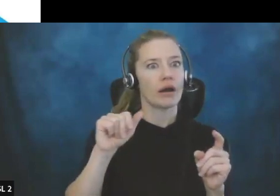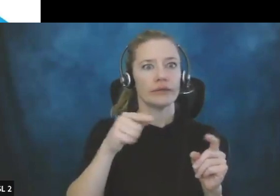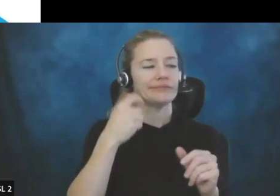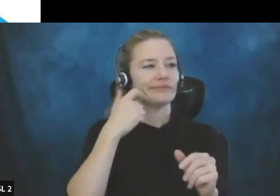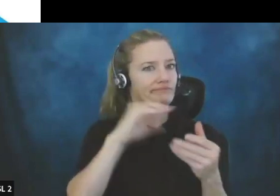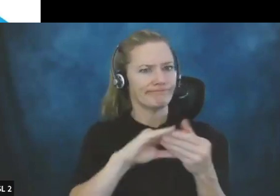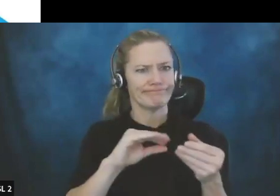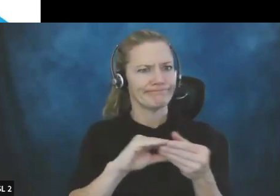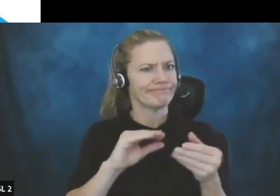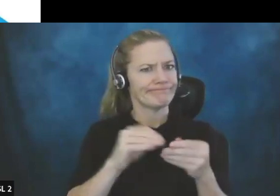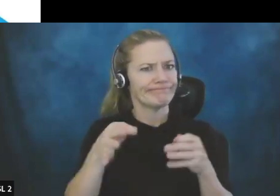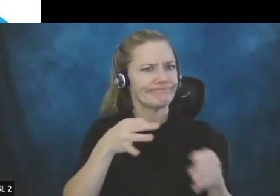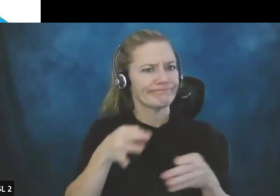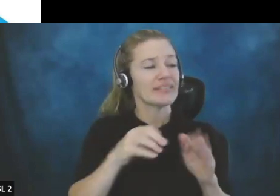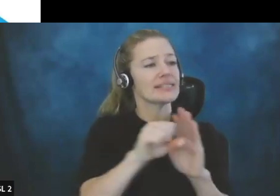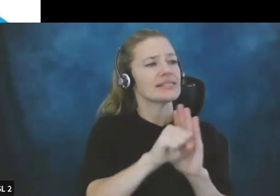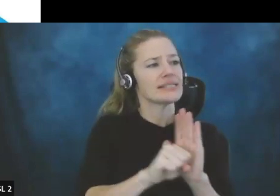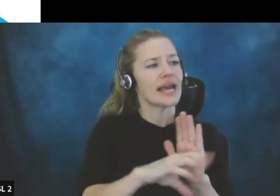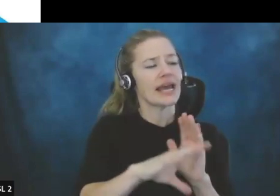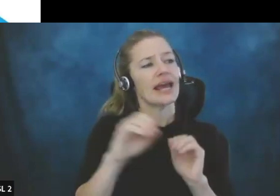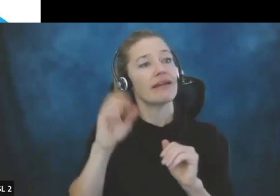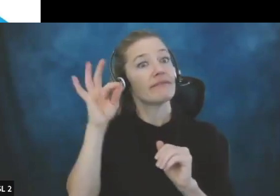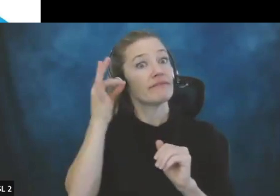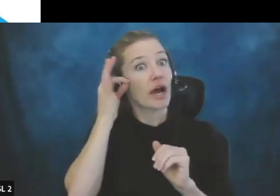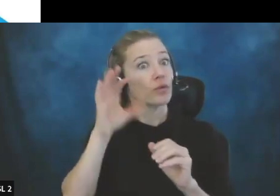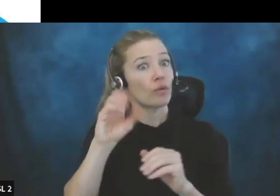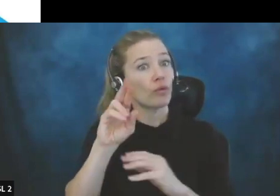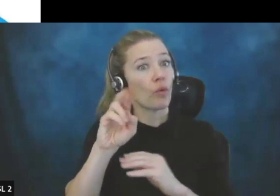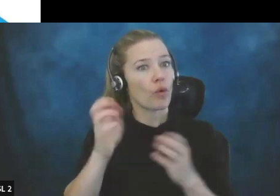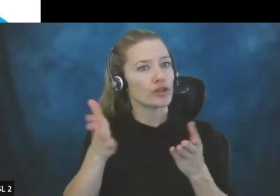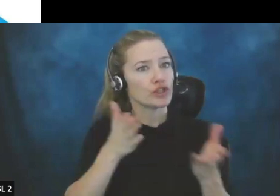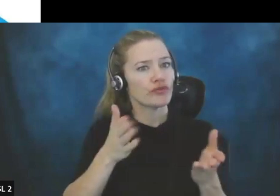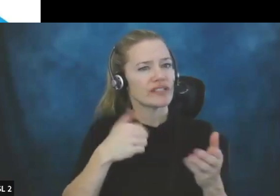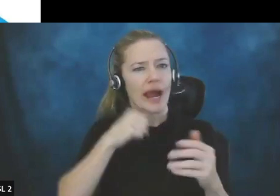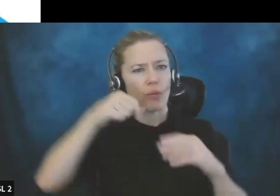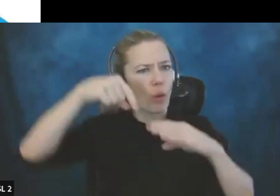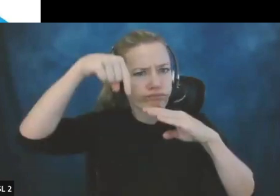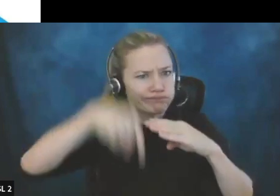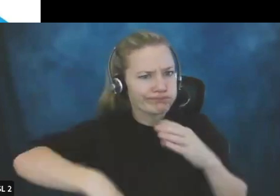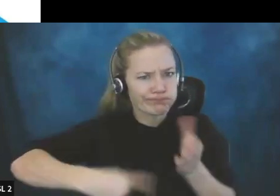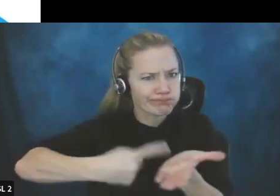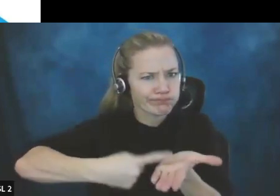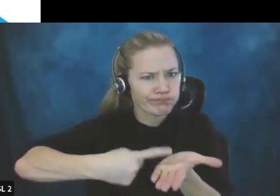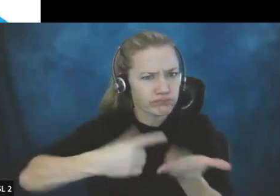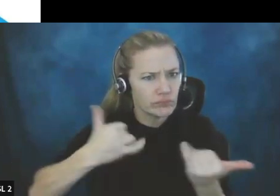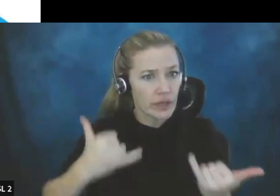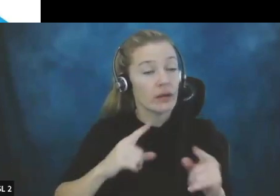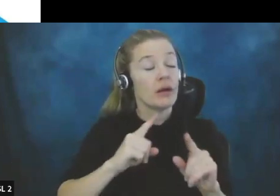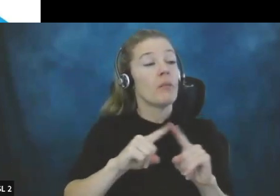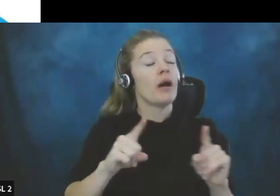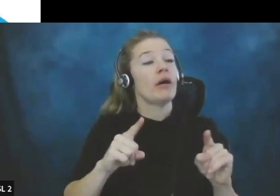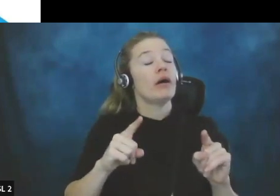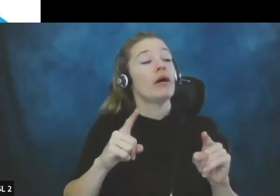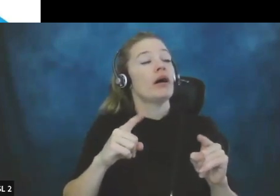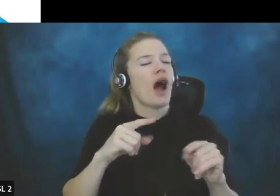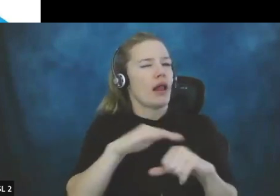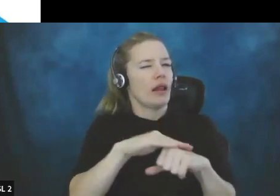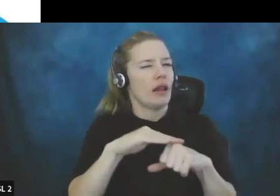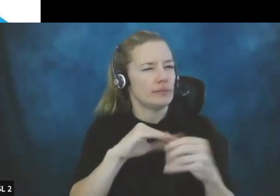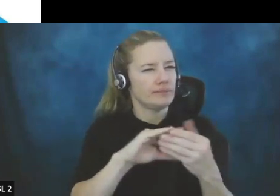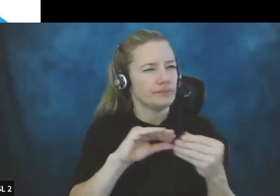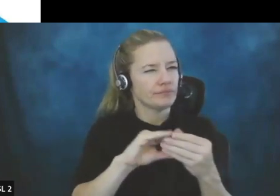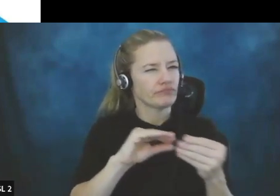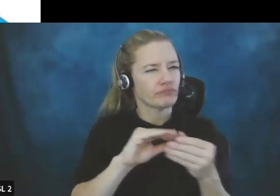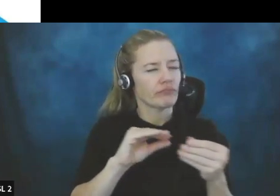So Anna did a great job of outlining our state and federal core services. I'm not going to go into that in detail other than to